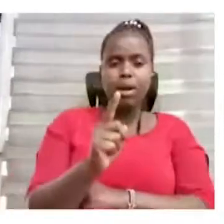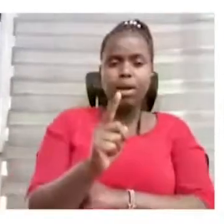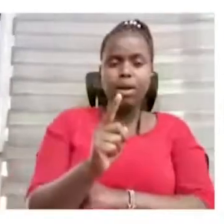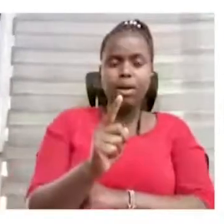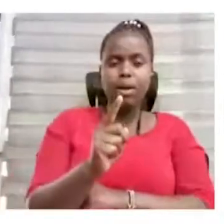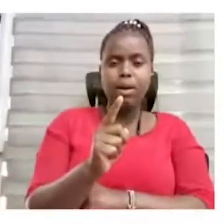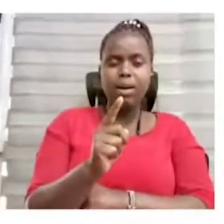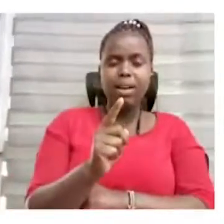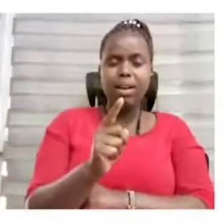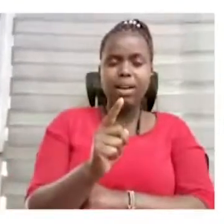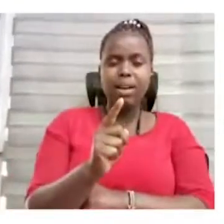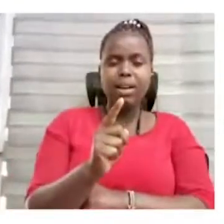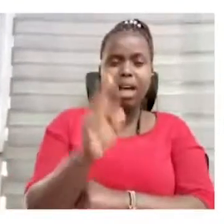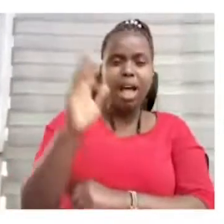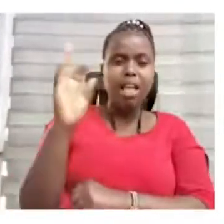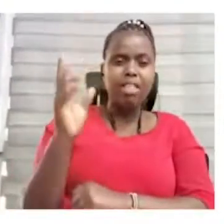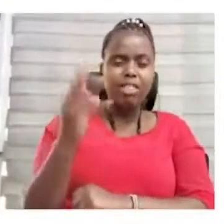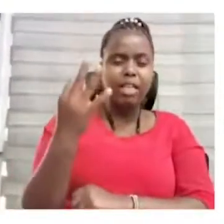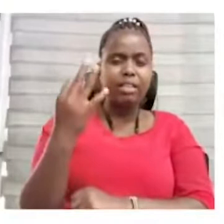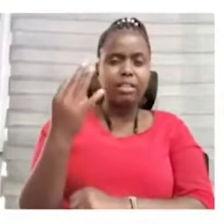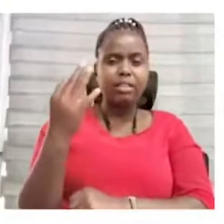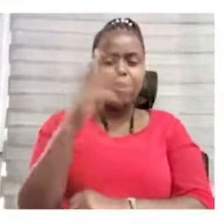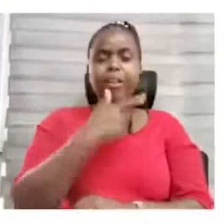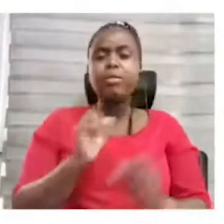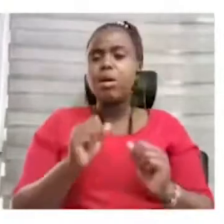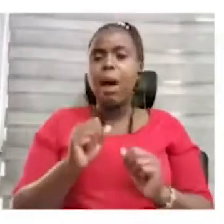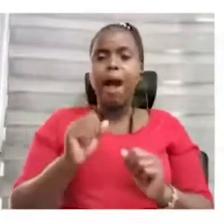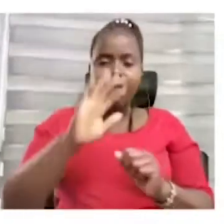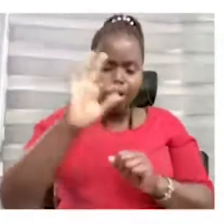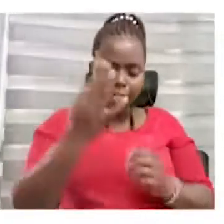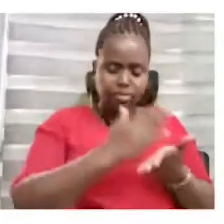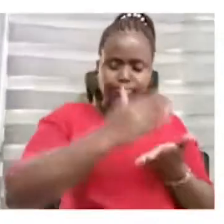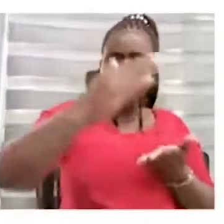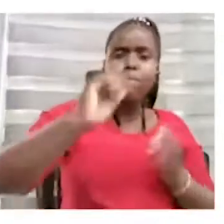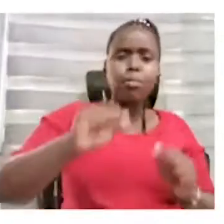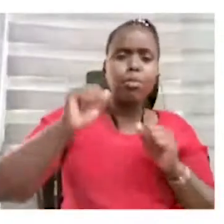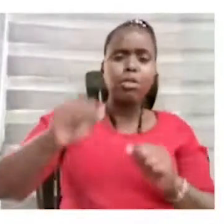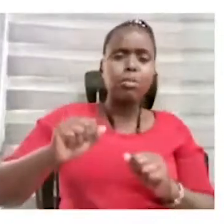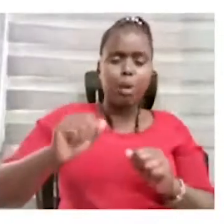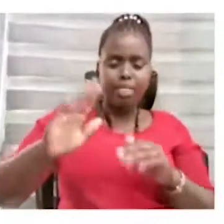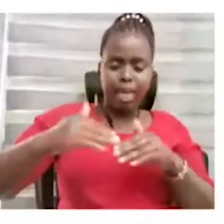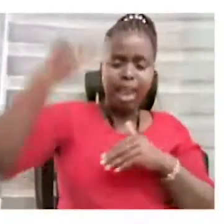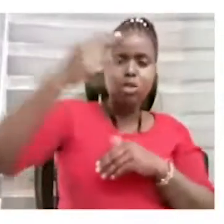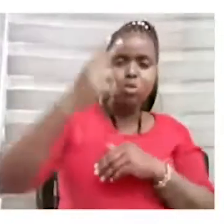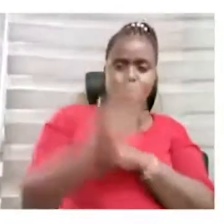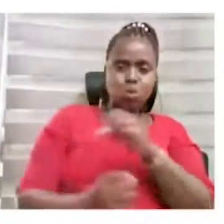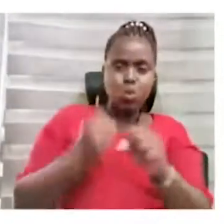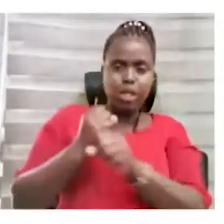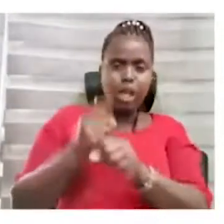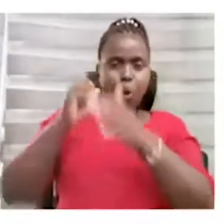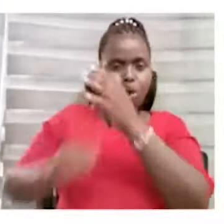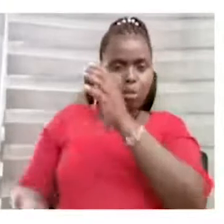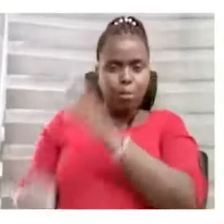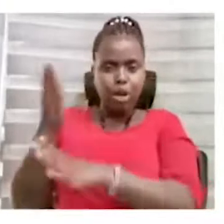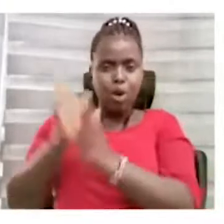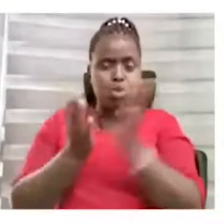inclusivity be in the next 2 years, and what products and services? Because there's a massive shift in customer behavior in the last 6 months